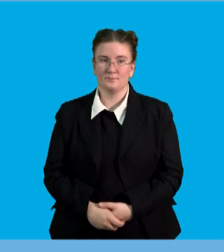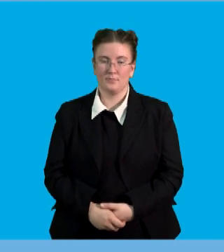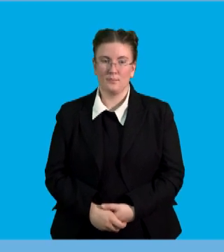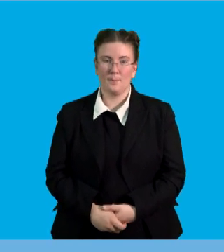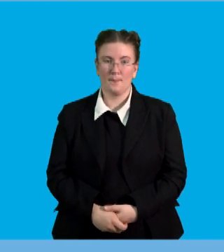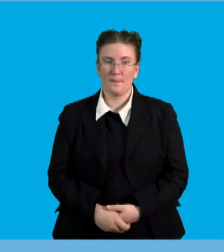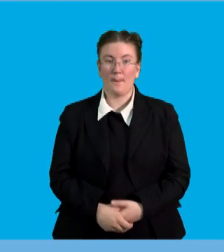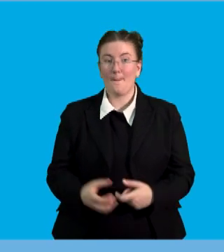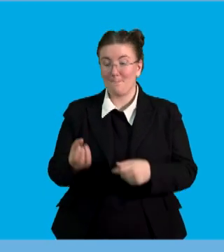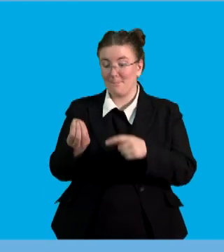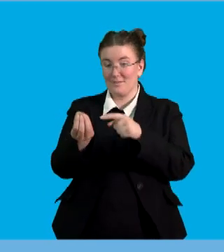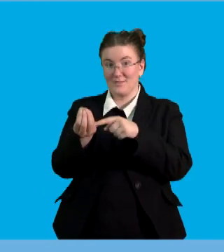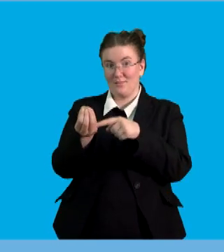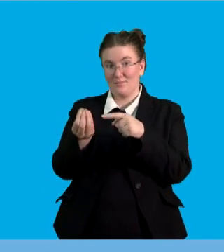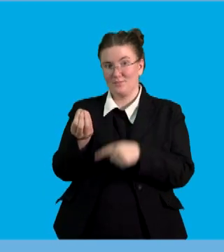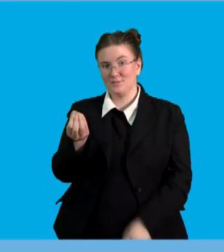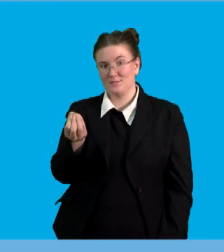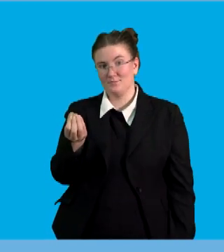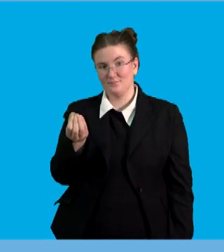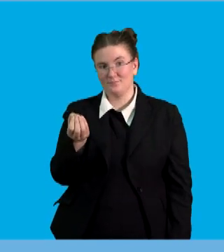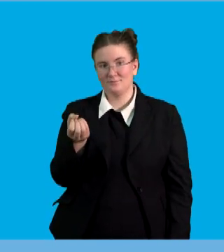the particles